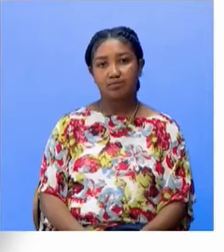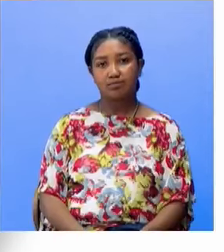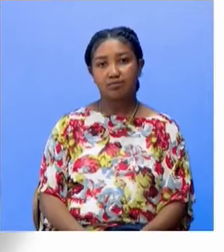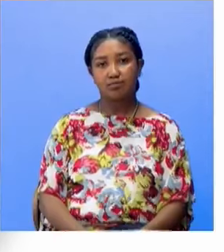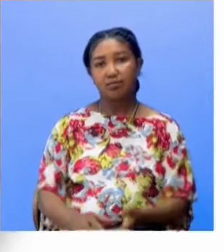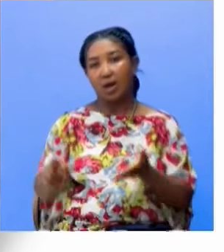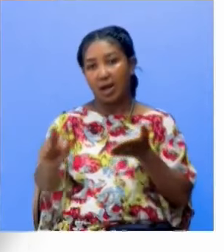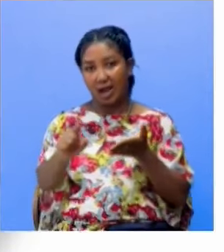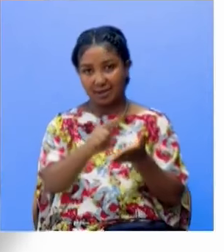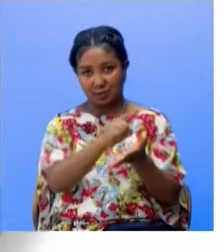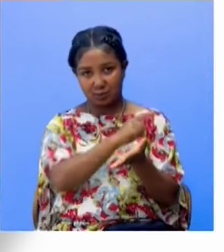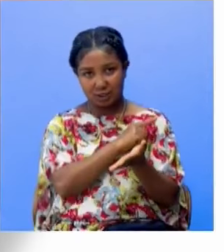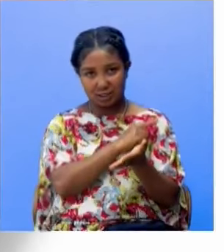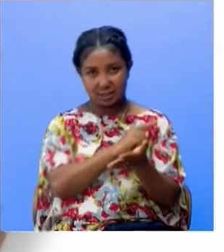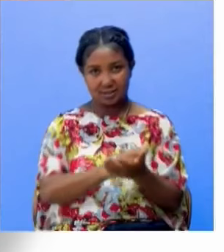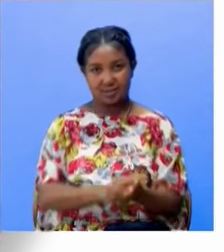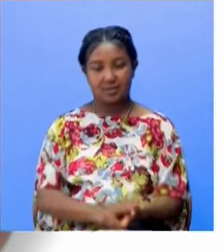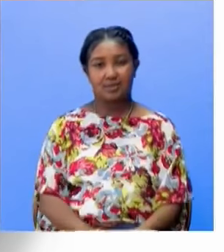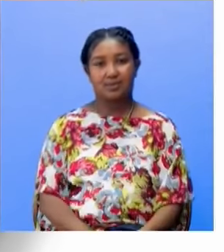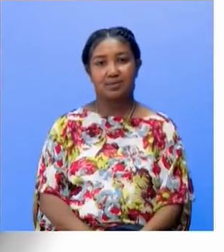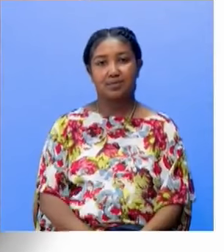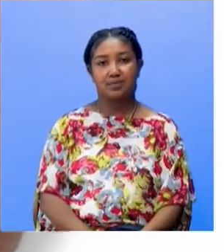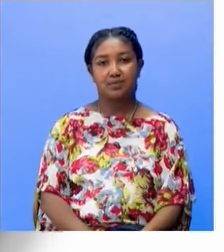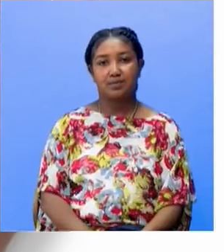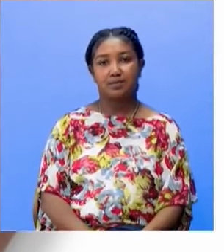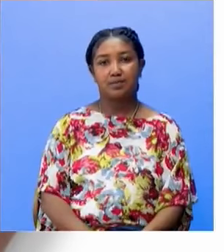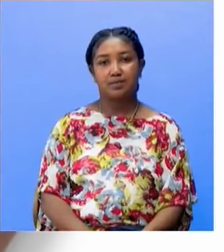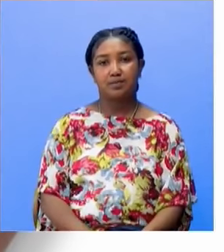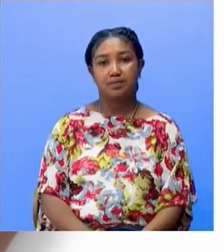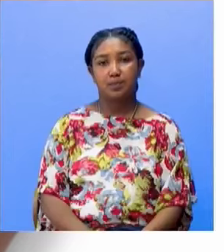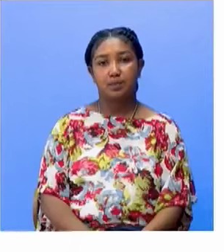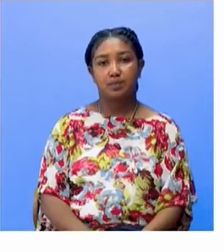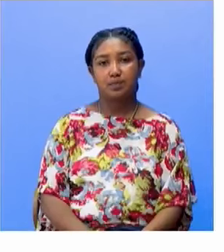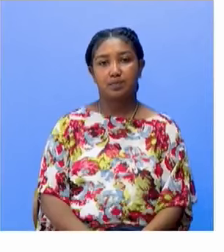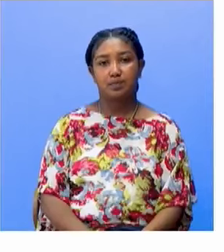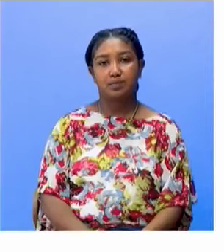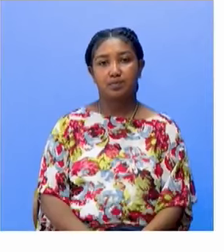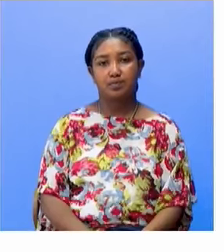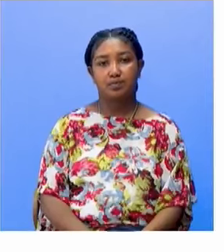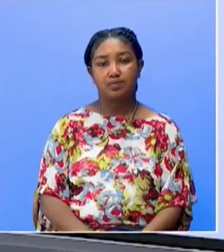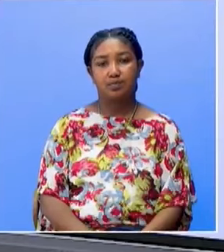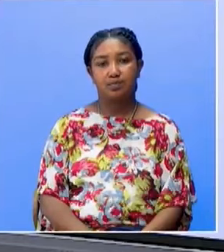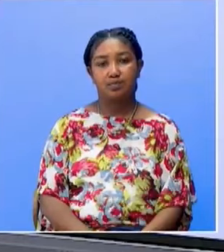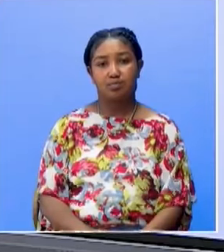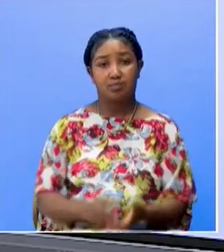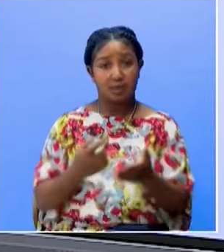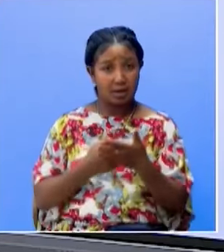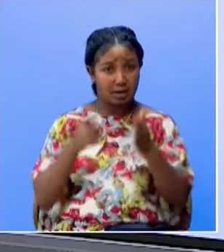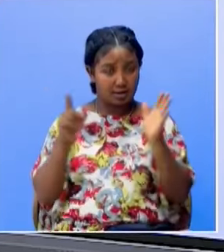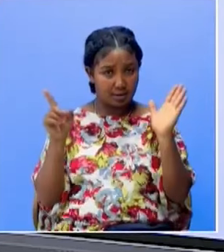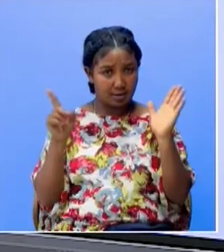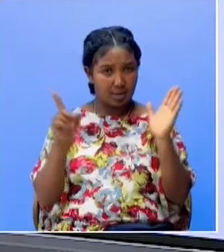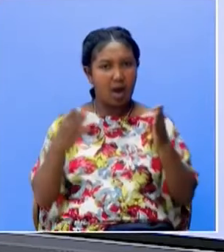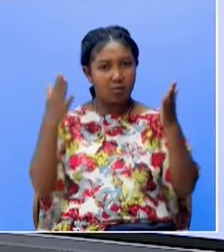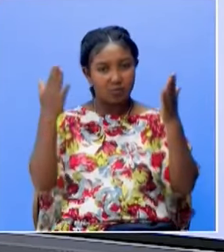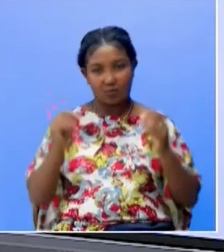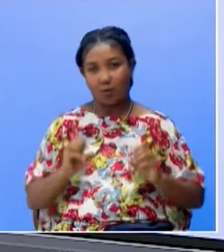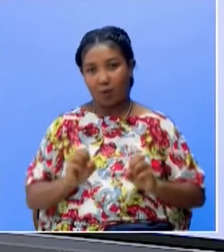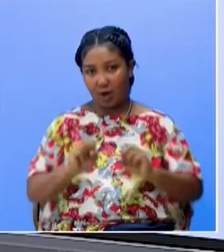Last week. Last week. Is it clear? I hope it's